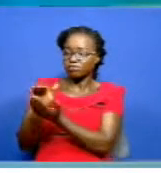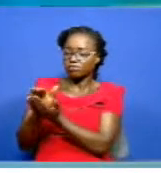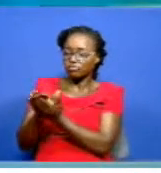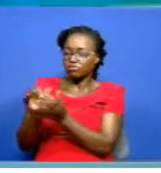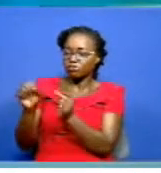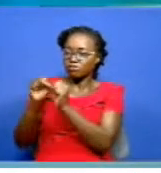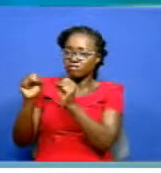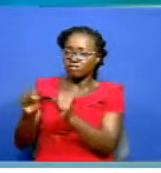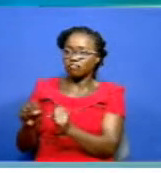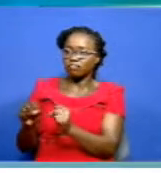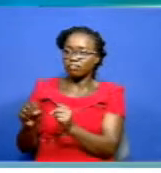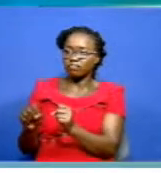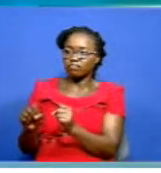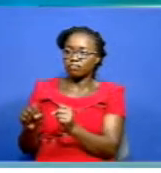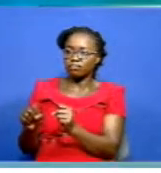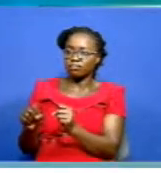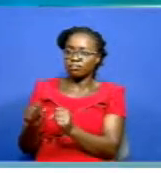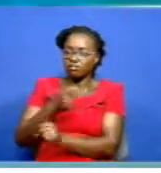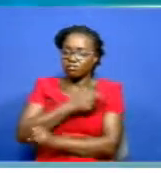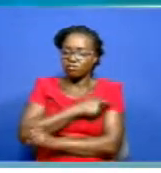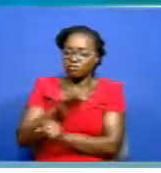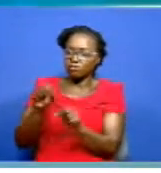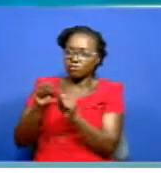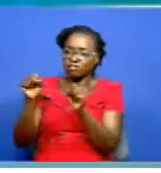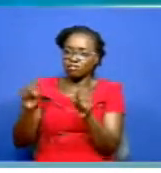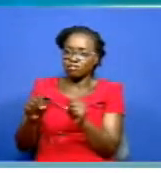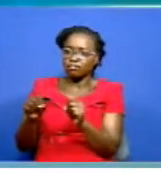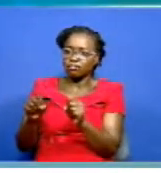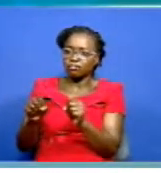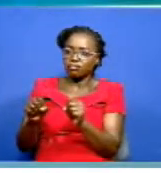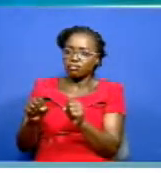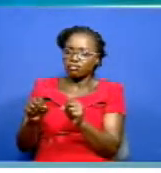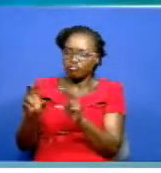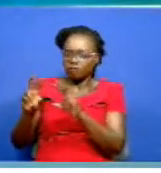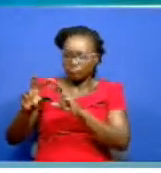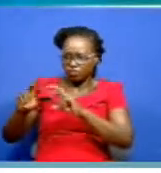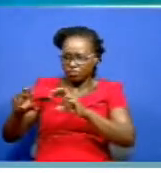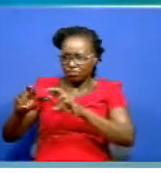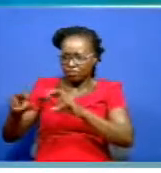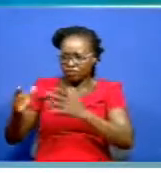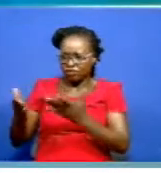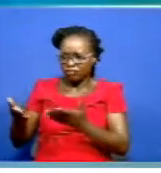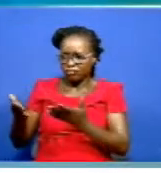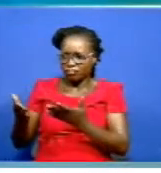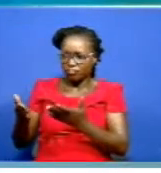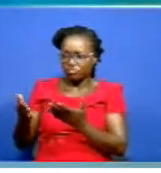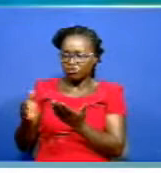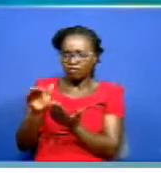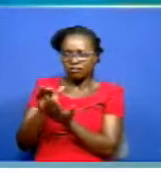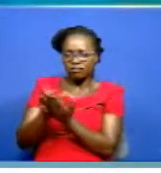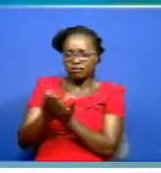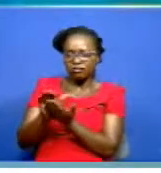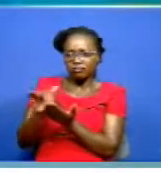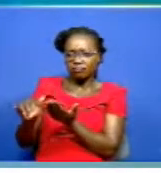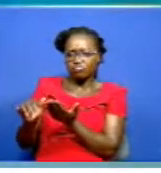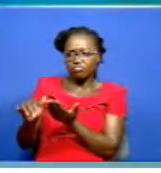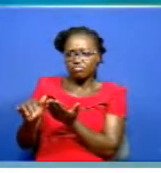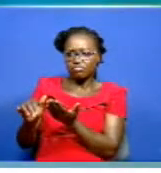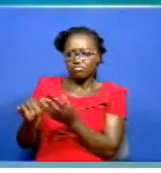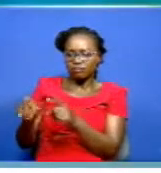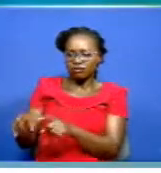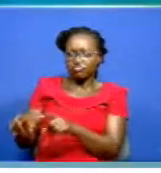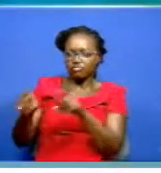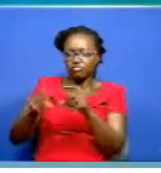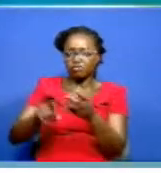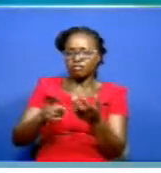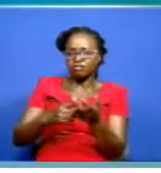system, it's also monitoring the stock levels and how the stocks are moving, as well as the batch number. So if, for